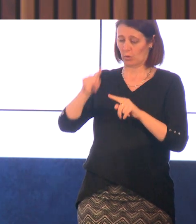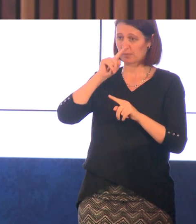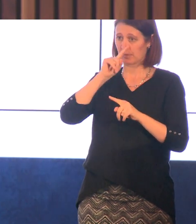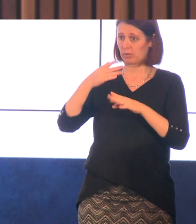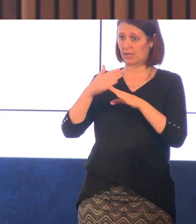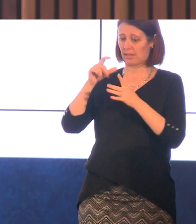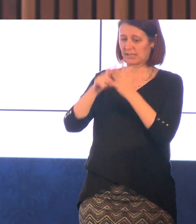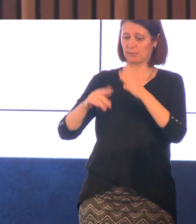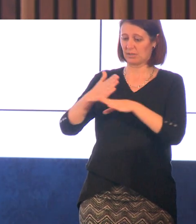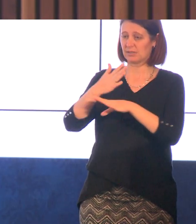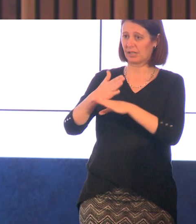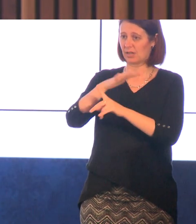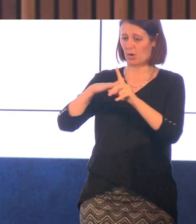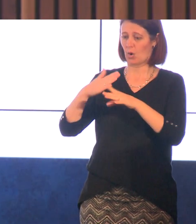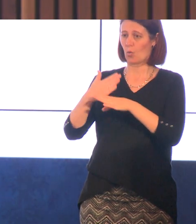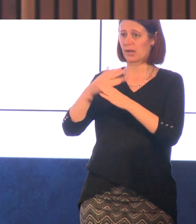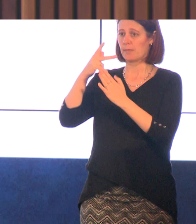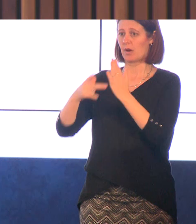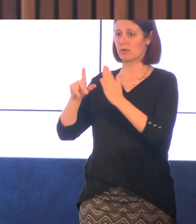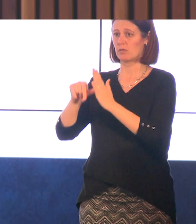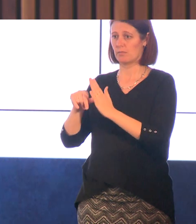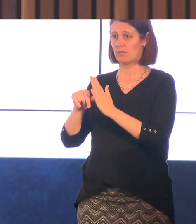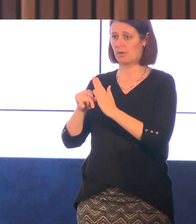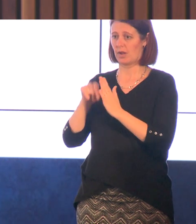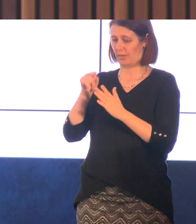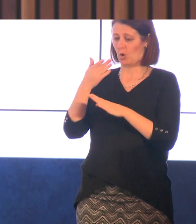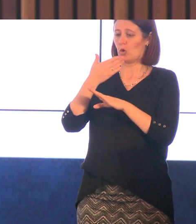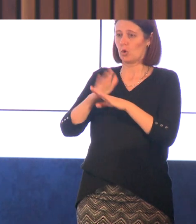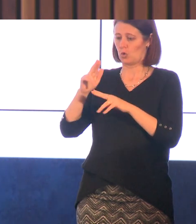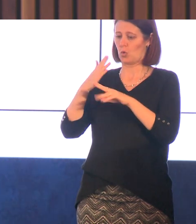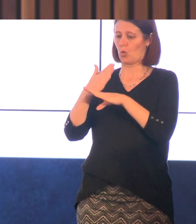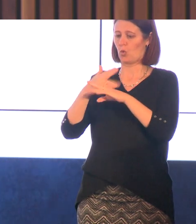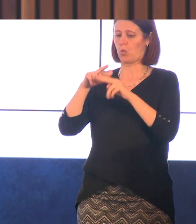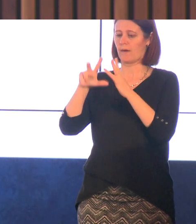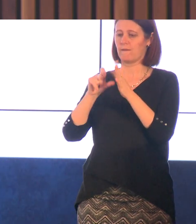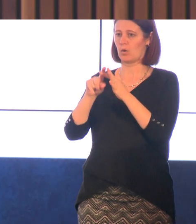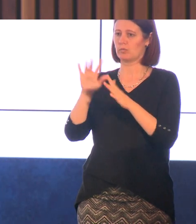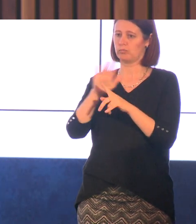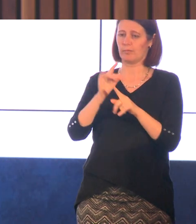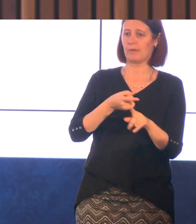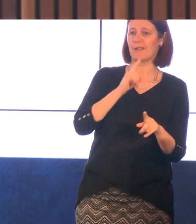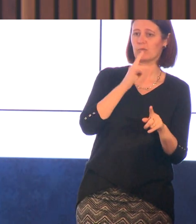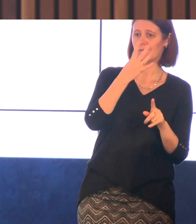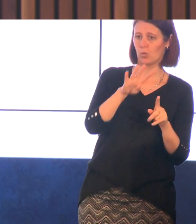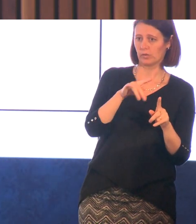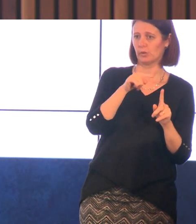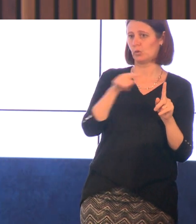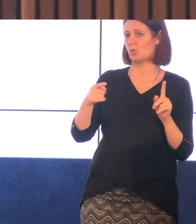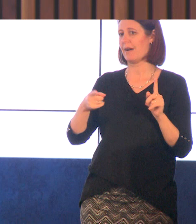sector working half-time, the new workforce will be somewhere between 140